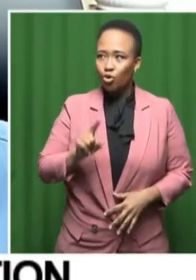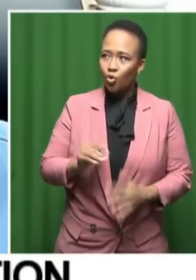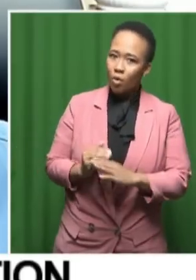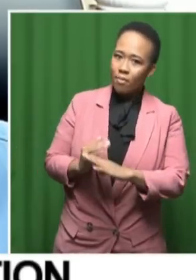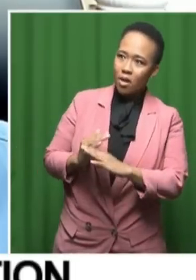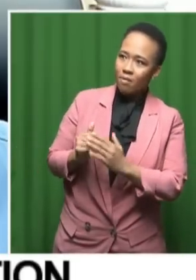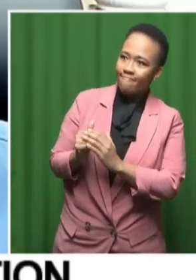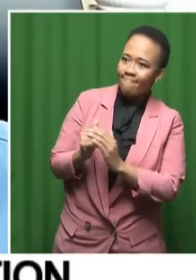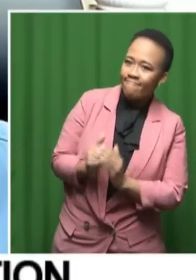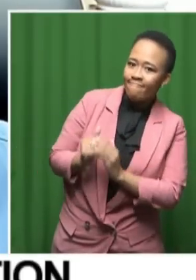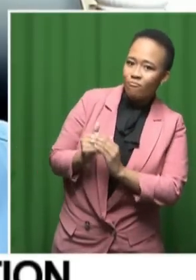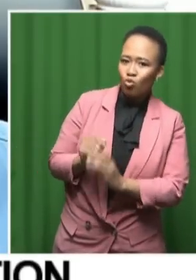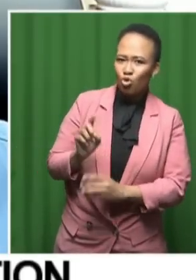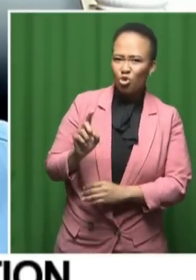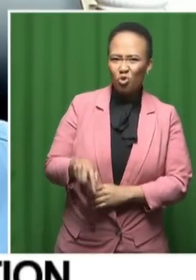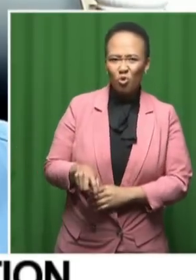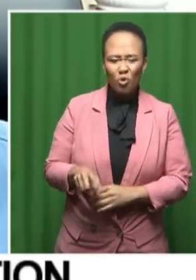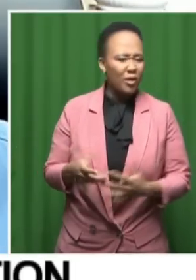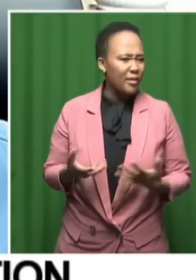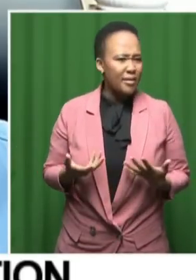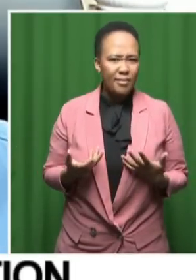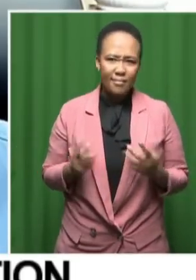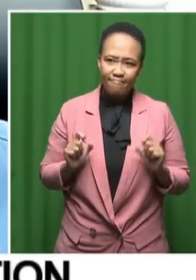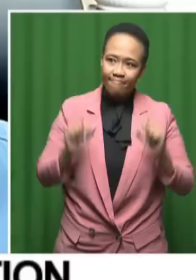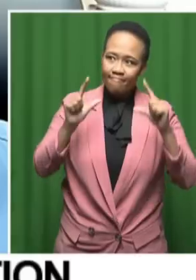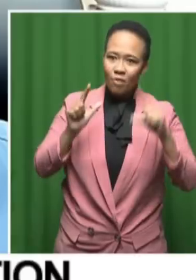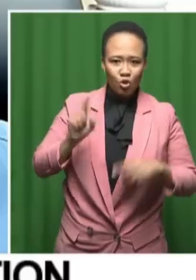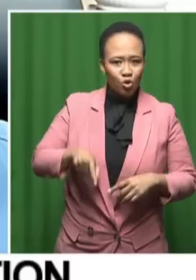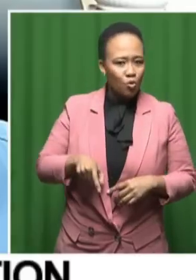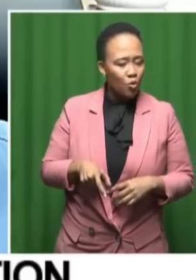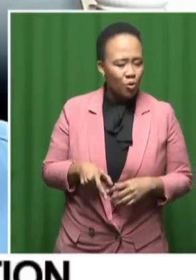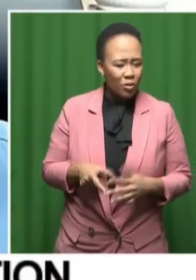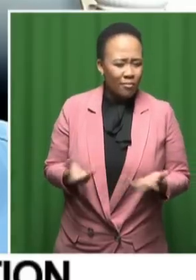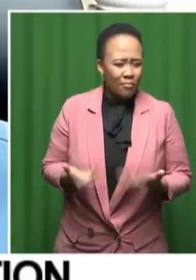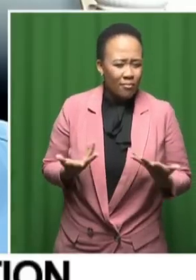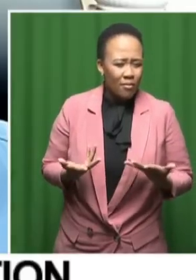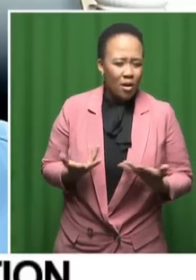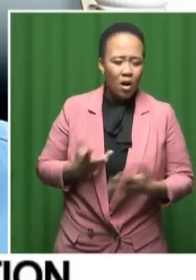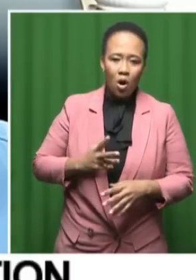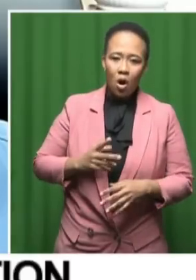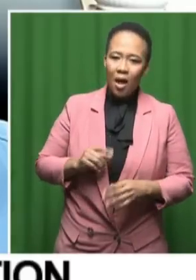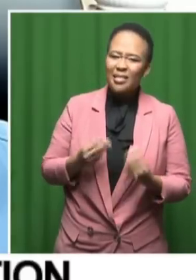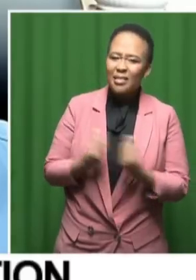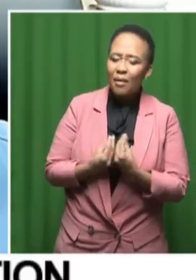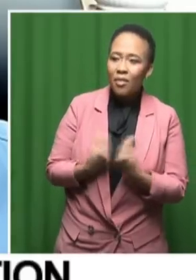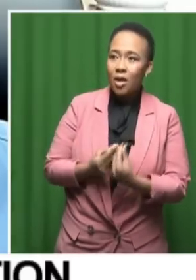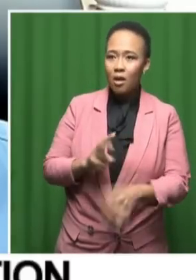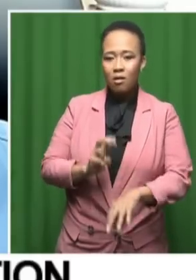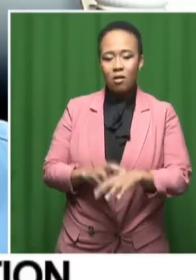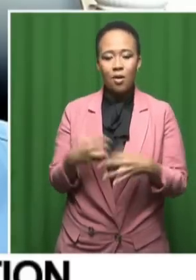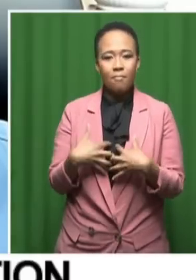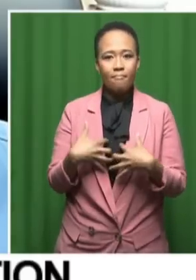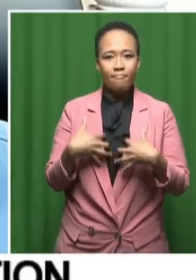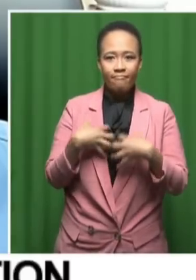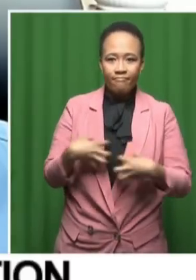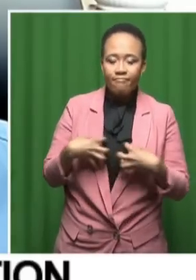know, what do we know and what, if anything, should we be worried about at this